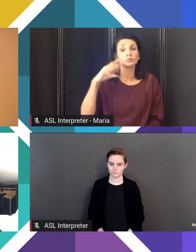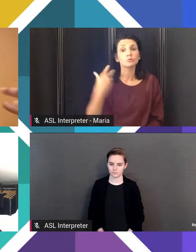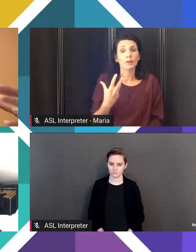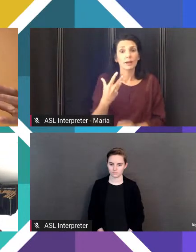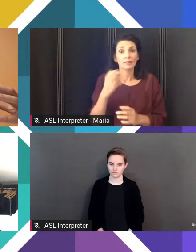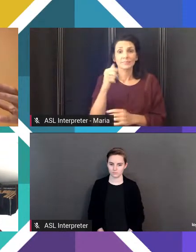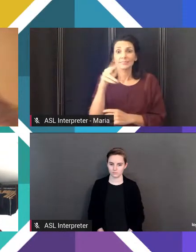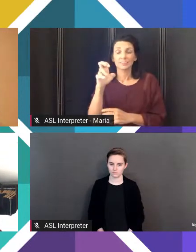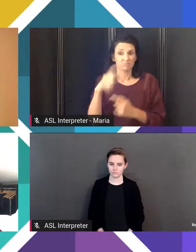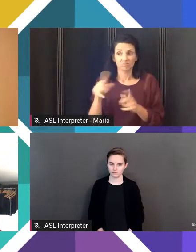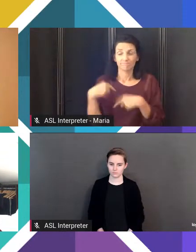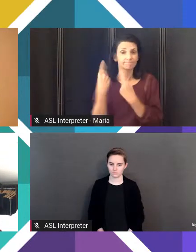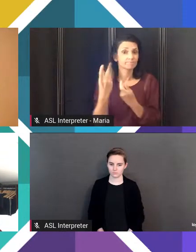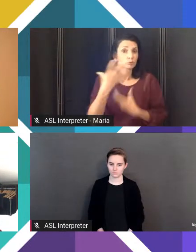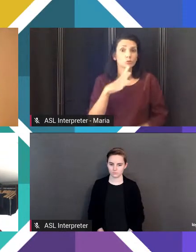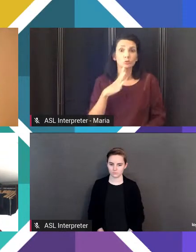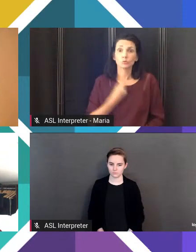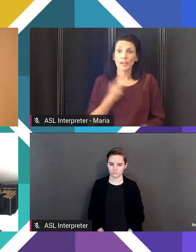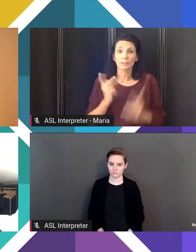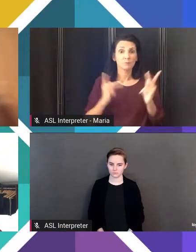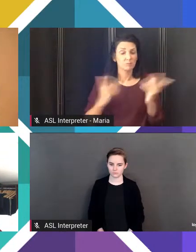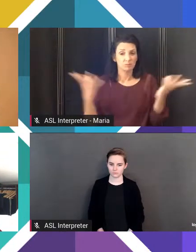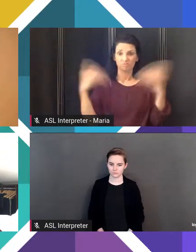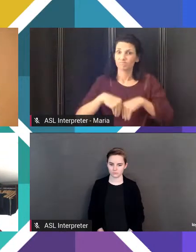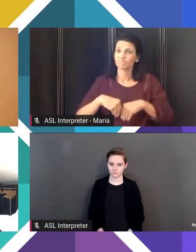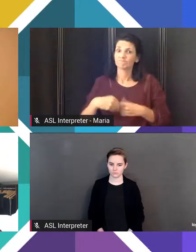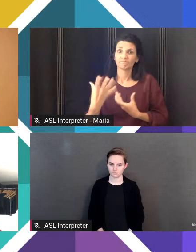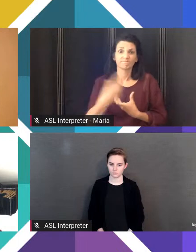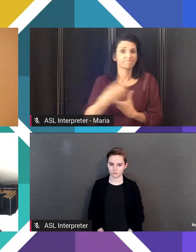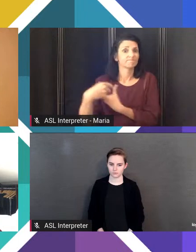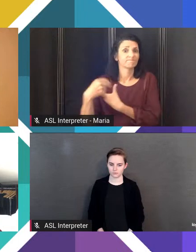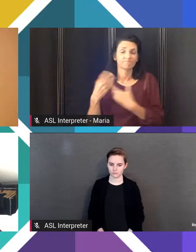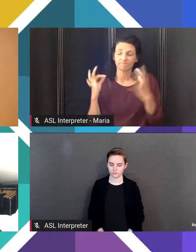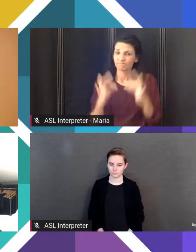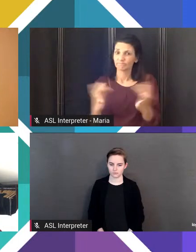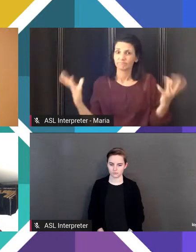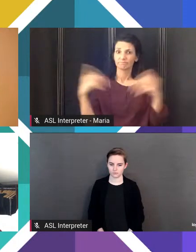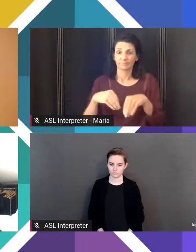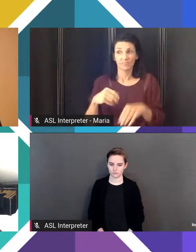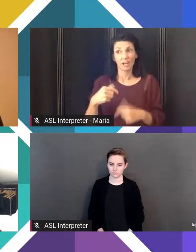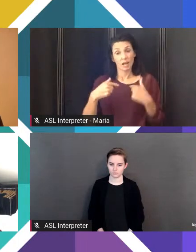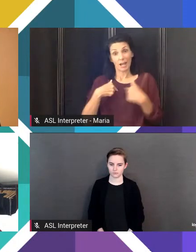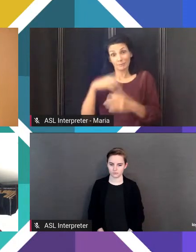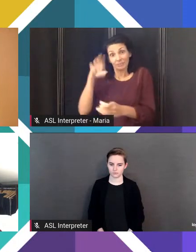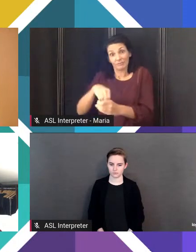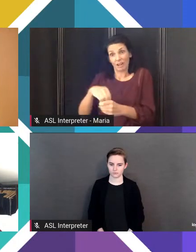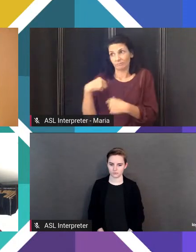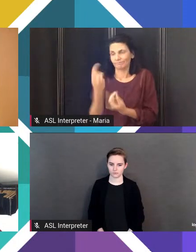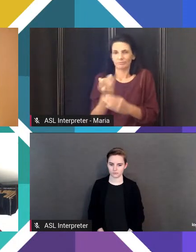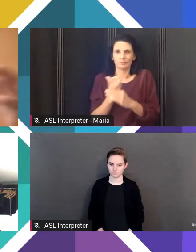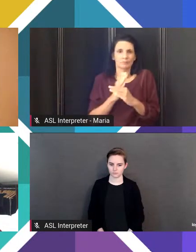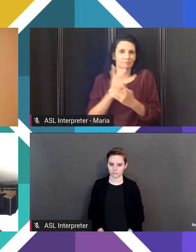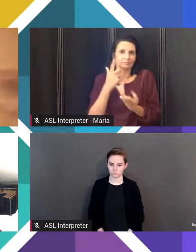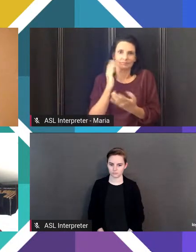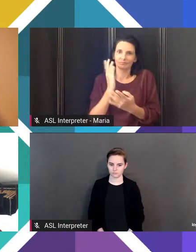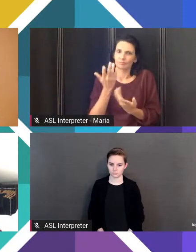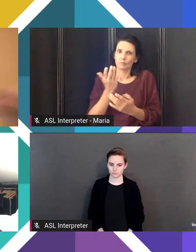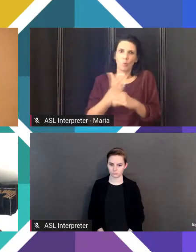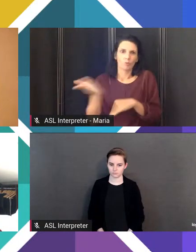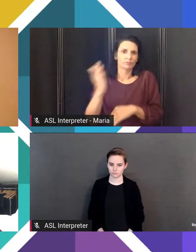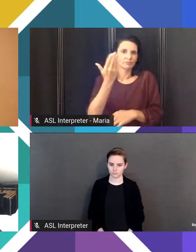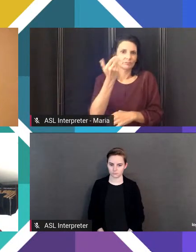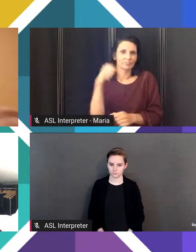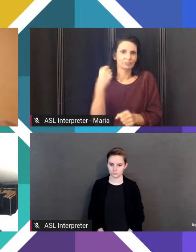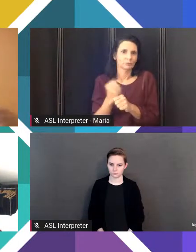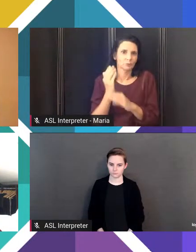people. It's like, I, you know, as someone who's been around in the drag scene for like 15 plus years, like there's always